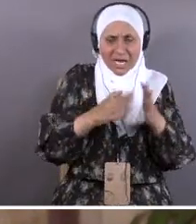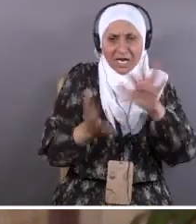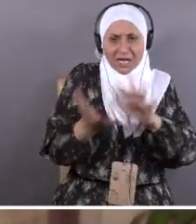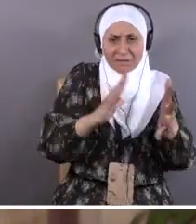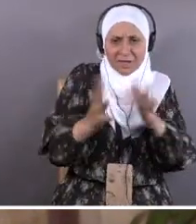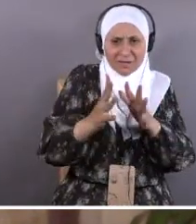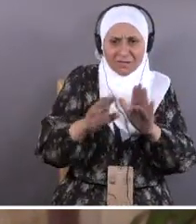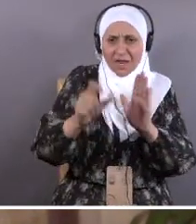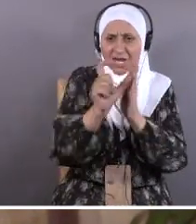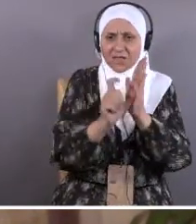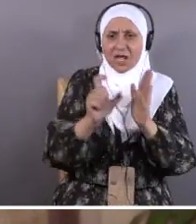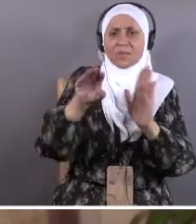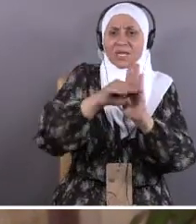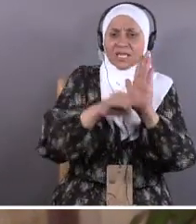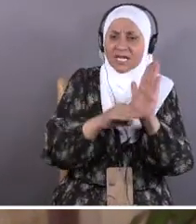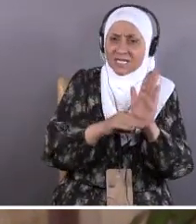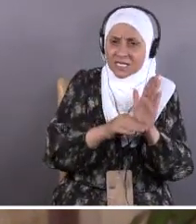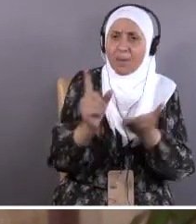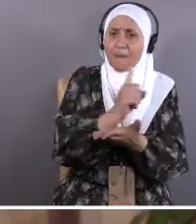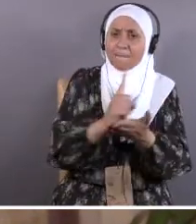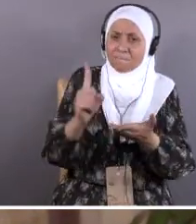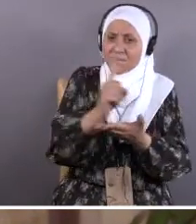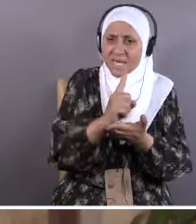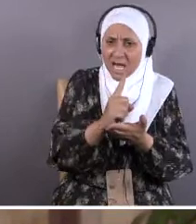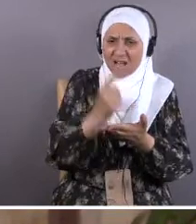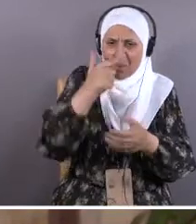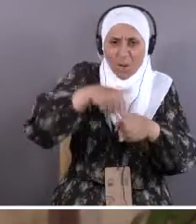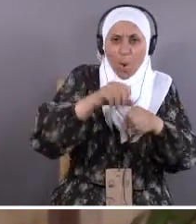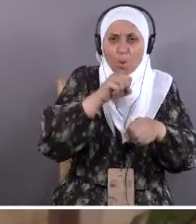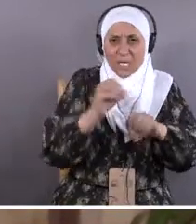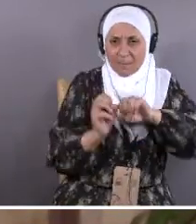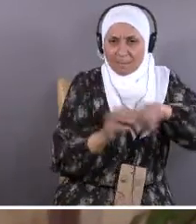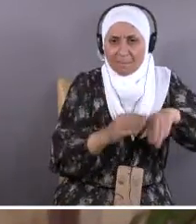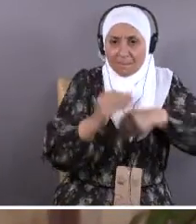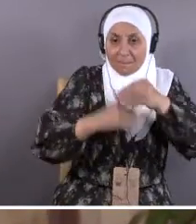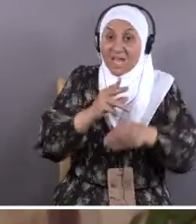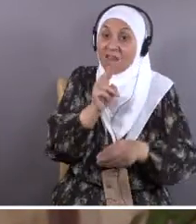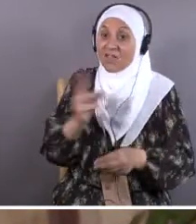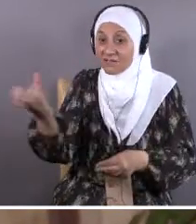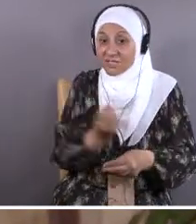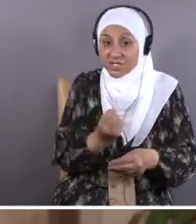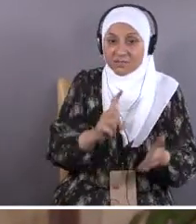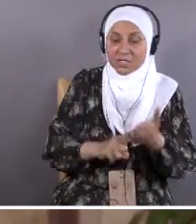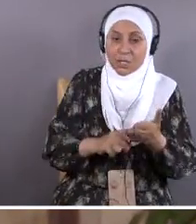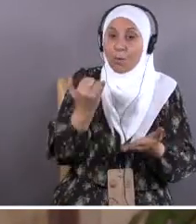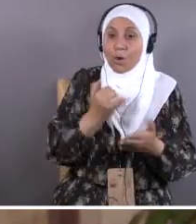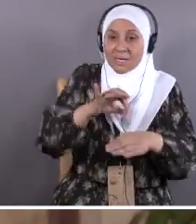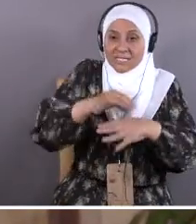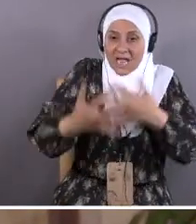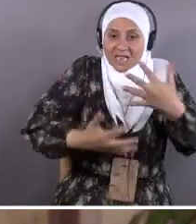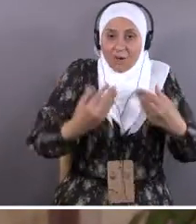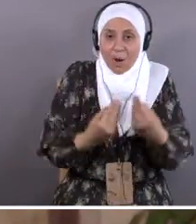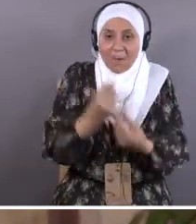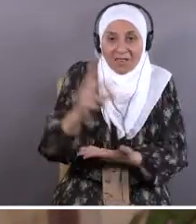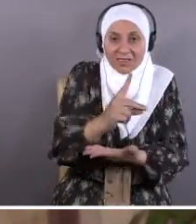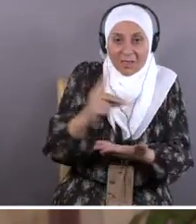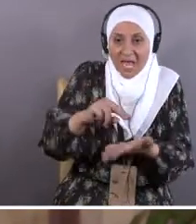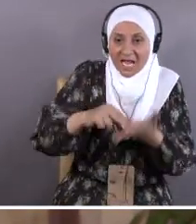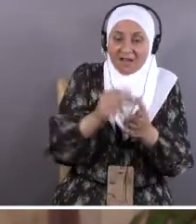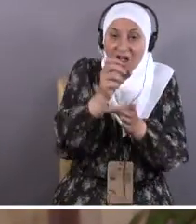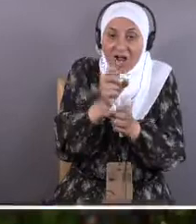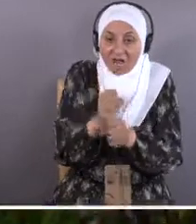Our sessions also explored the importance of human interactions with nature and ways to increase public support for the protection